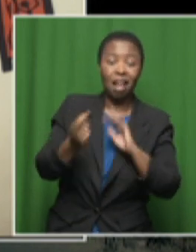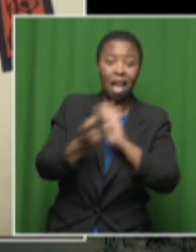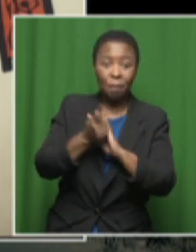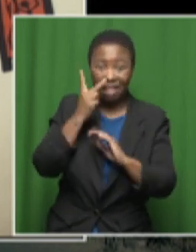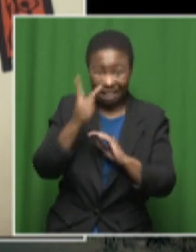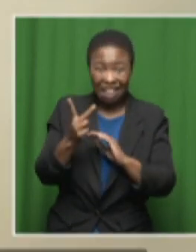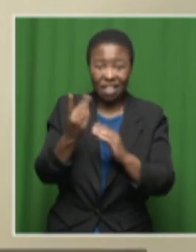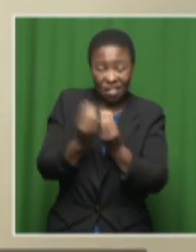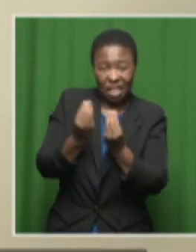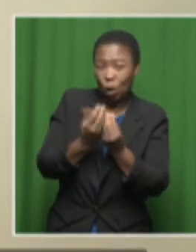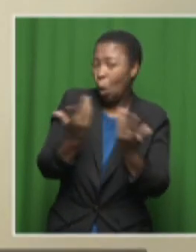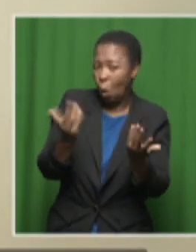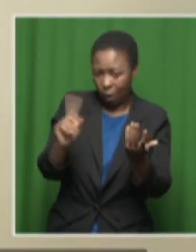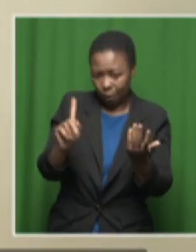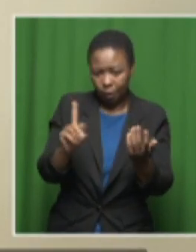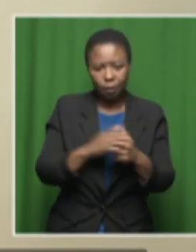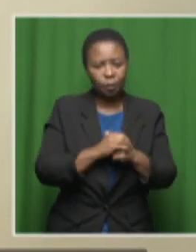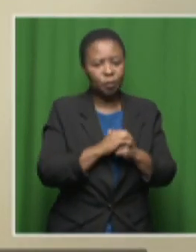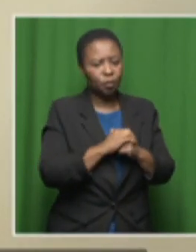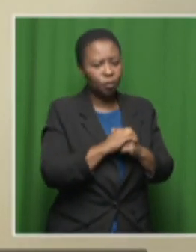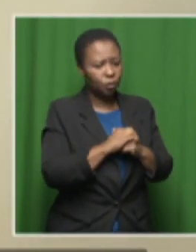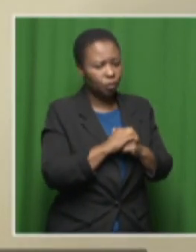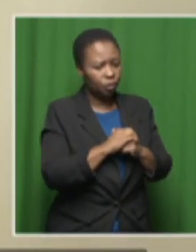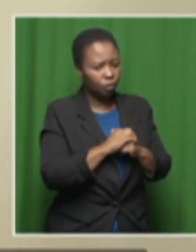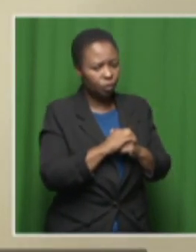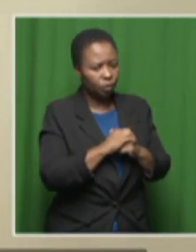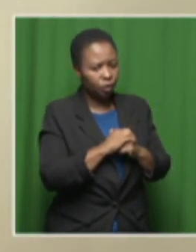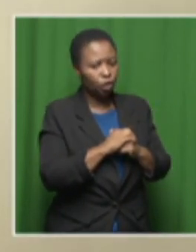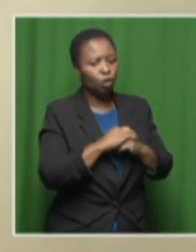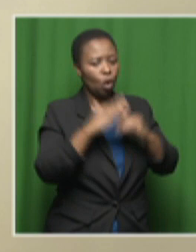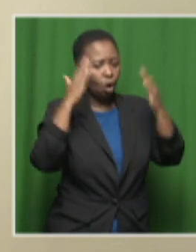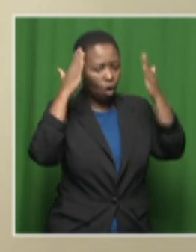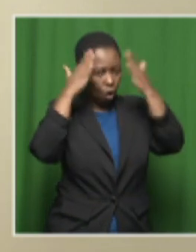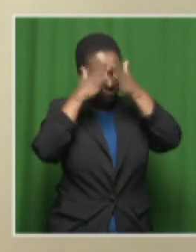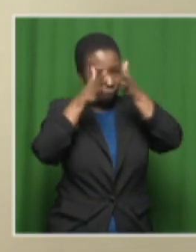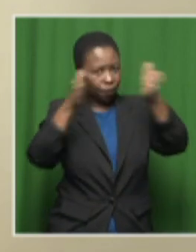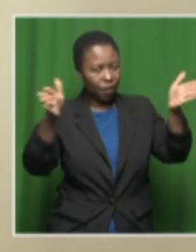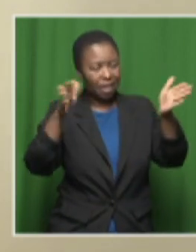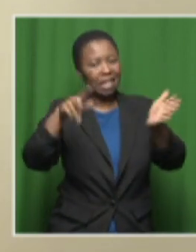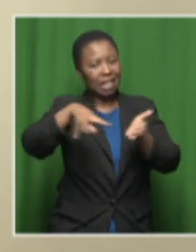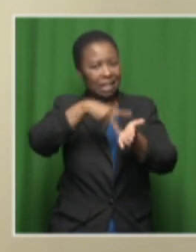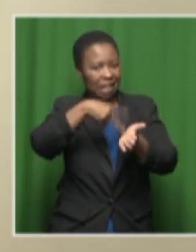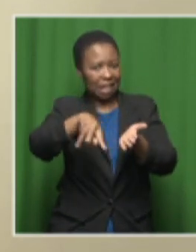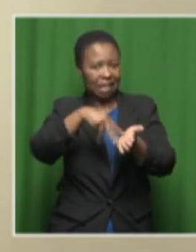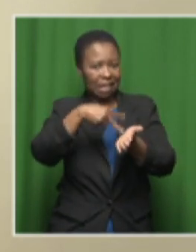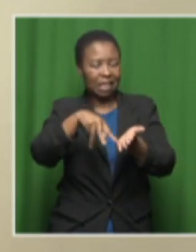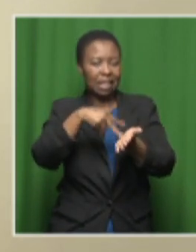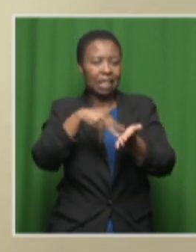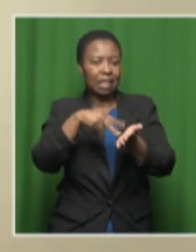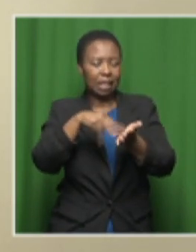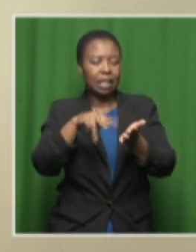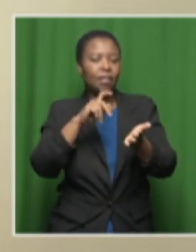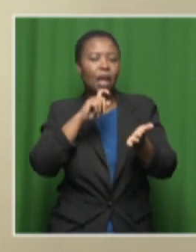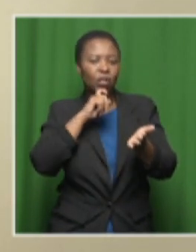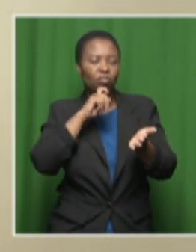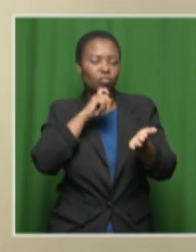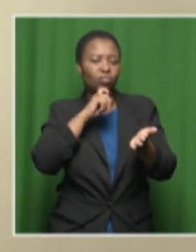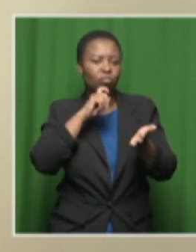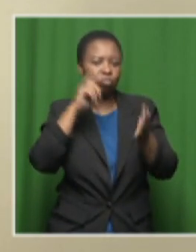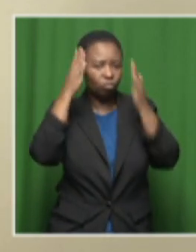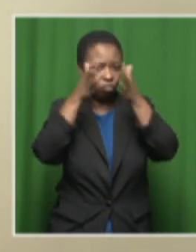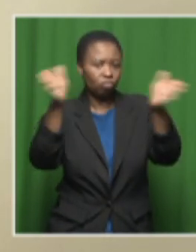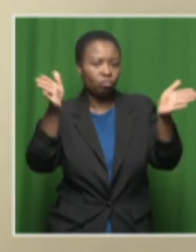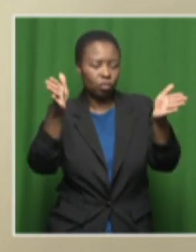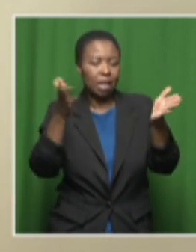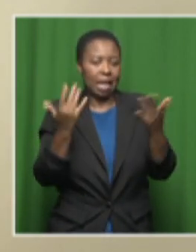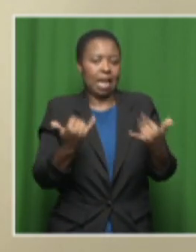Well, I think I would put it under the broad term of contemporary dance, if we understand contemporary to be something of